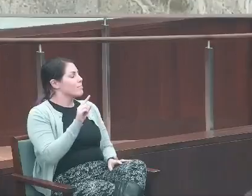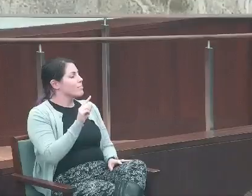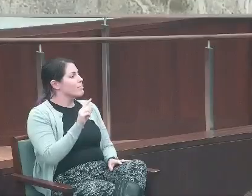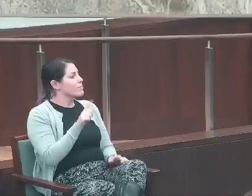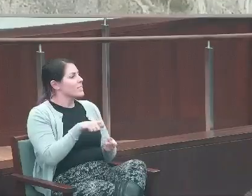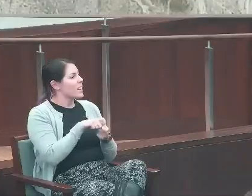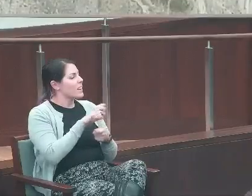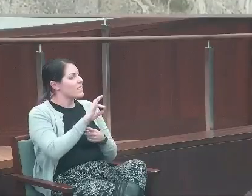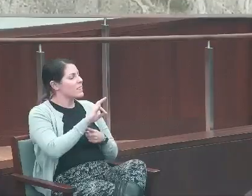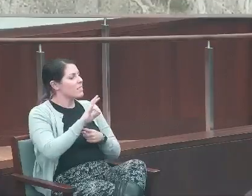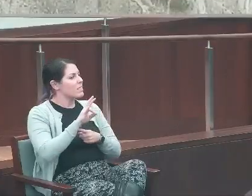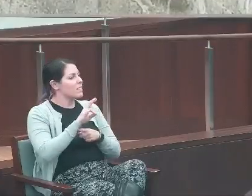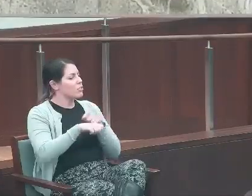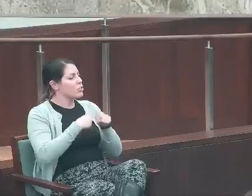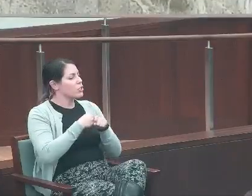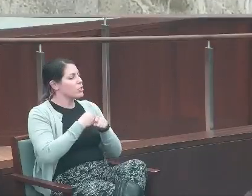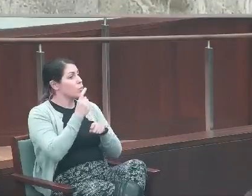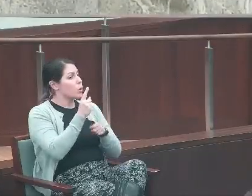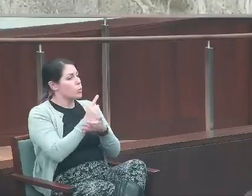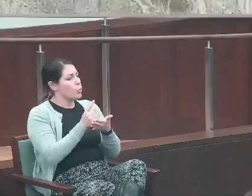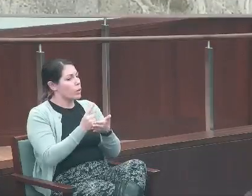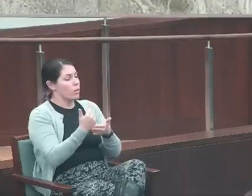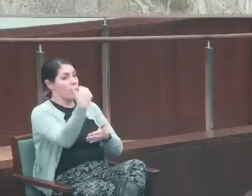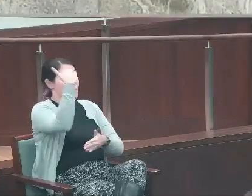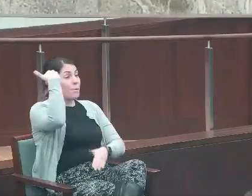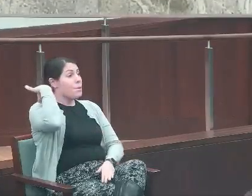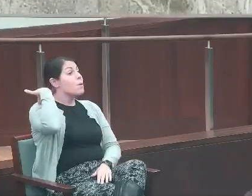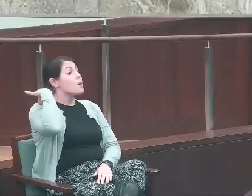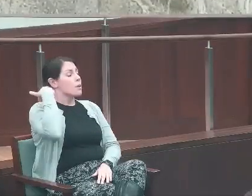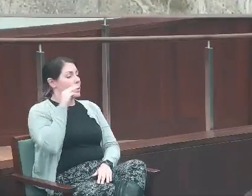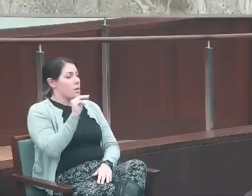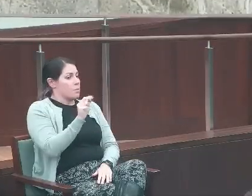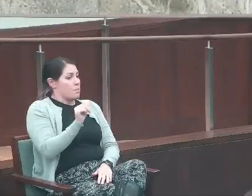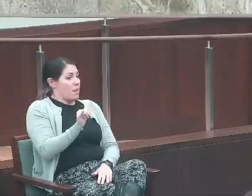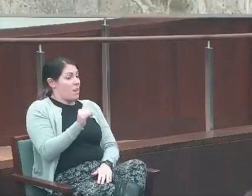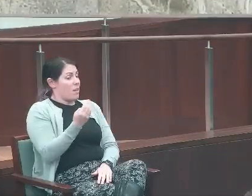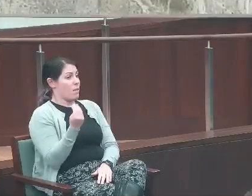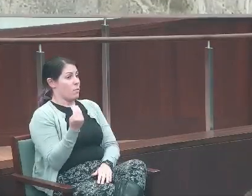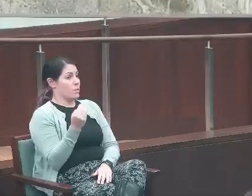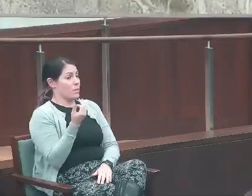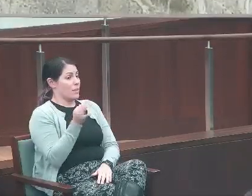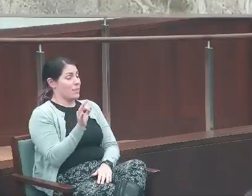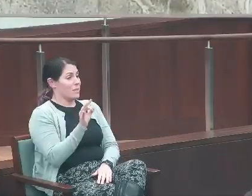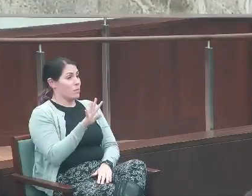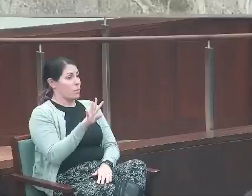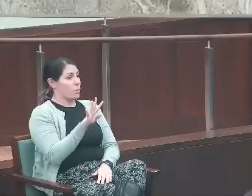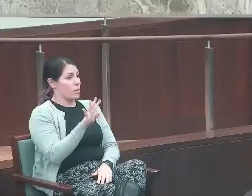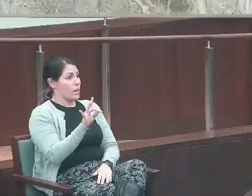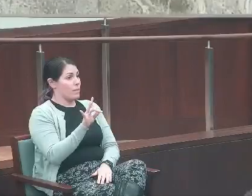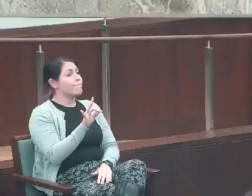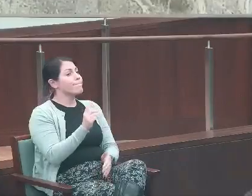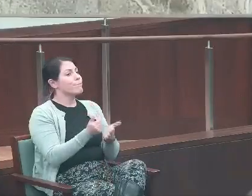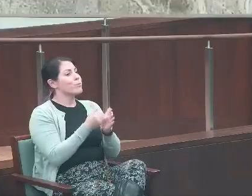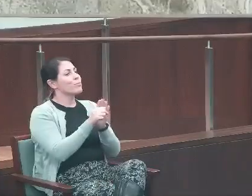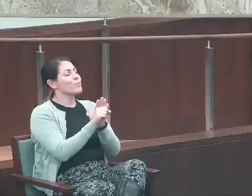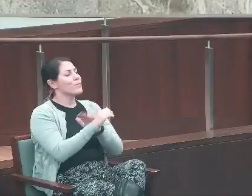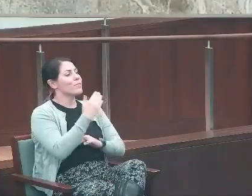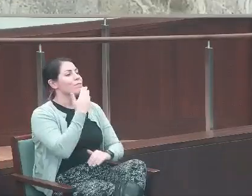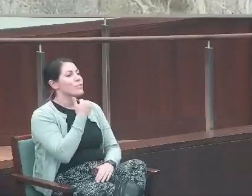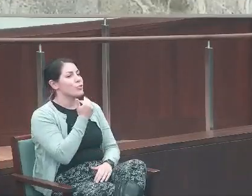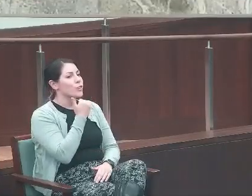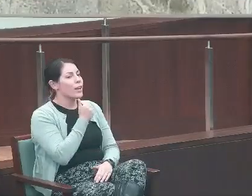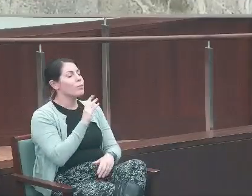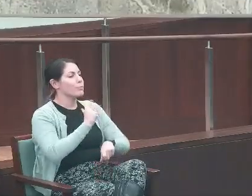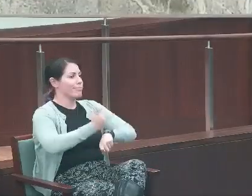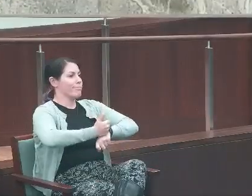77 years and 1 week ago, May 14th, 1948, the new state of Israel was